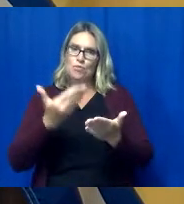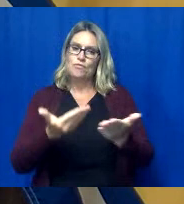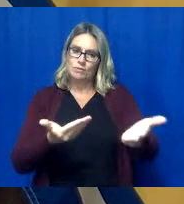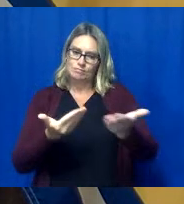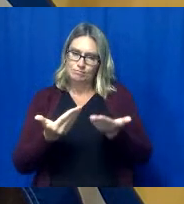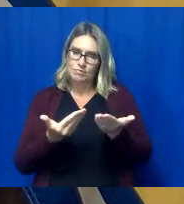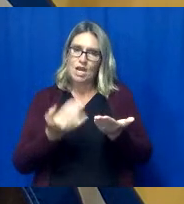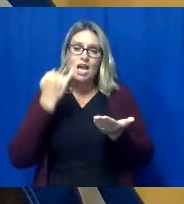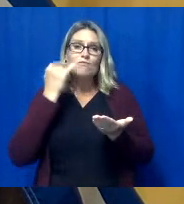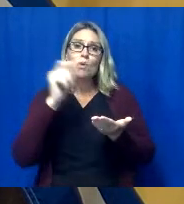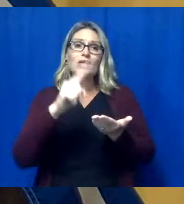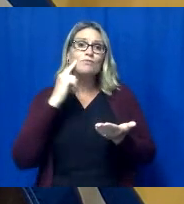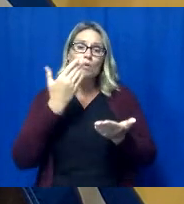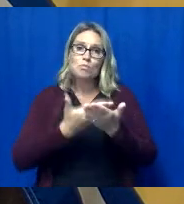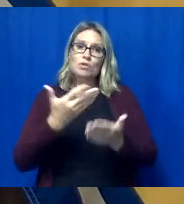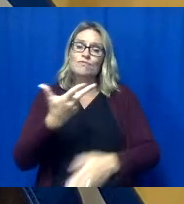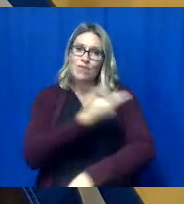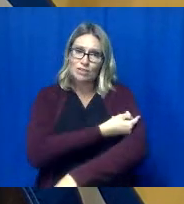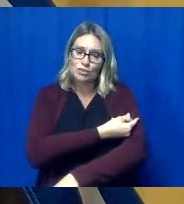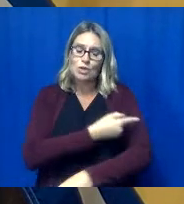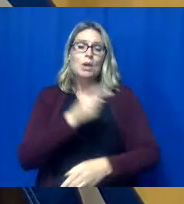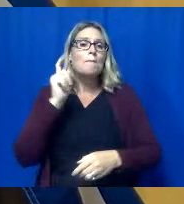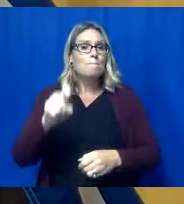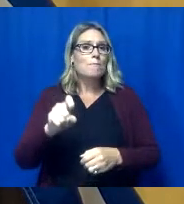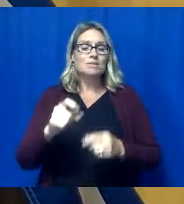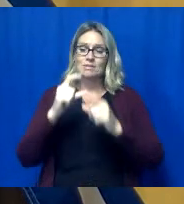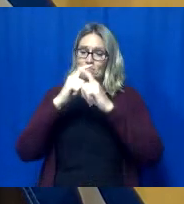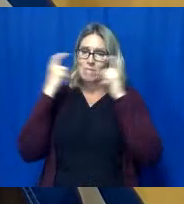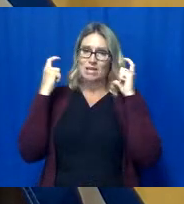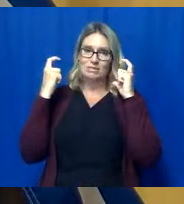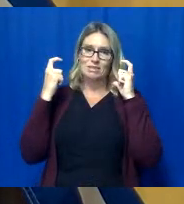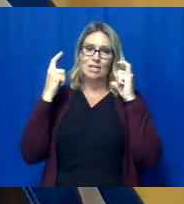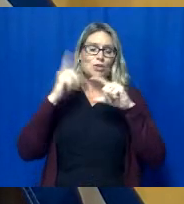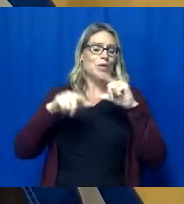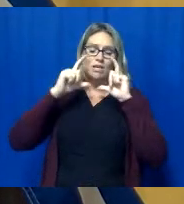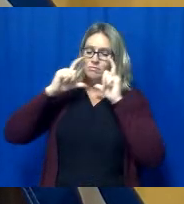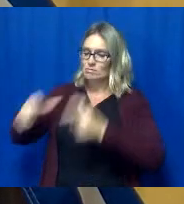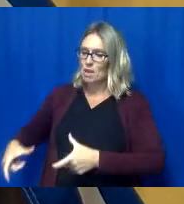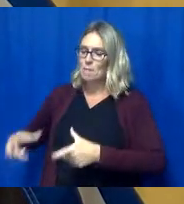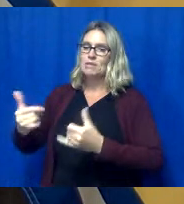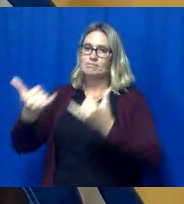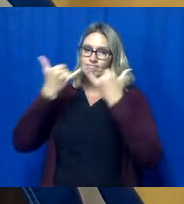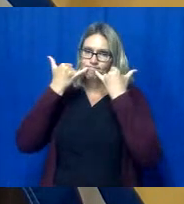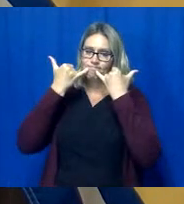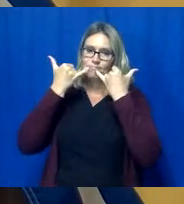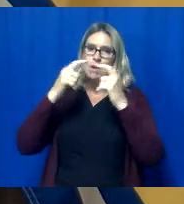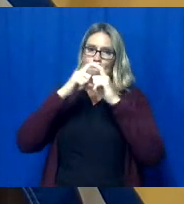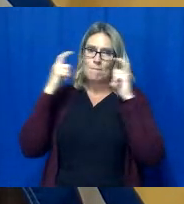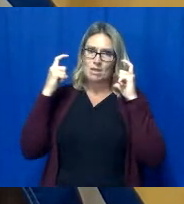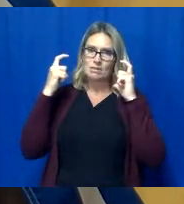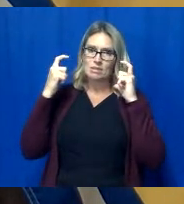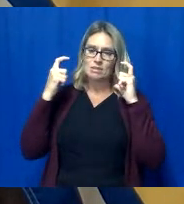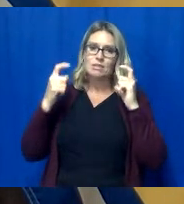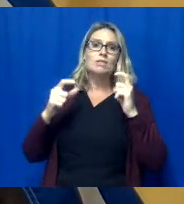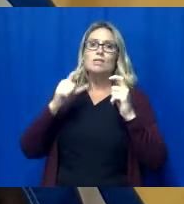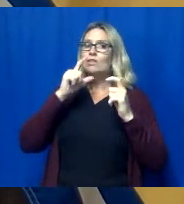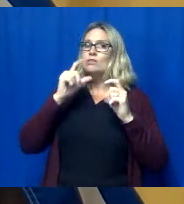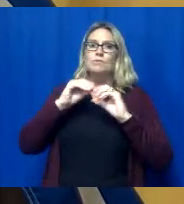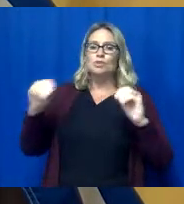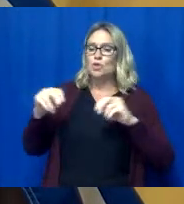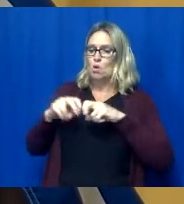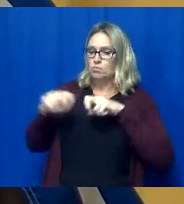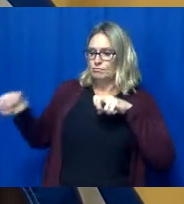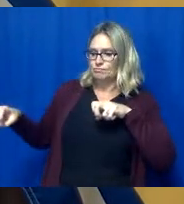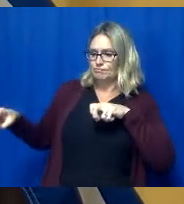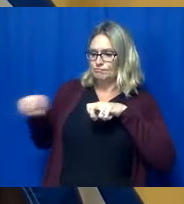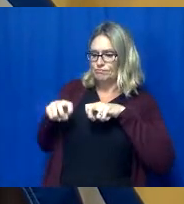proof of vaccination, they still must continue to mask at all times. But social distancing won't be required. There is no